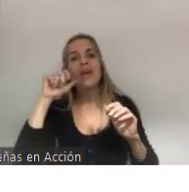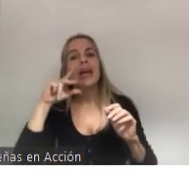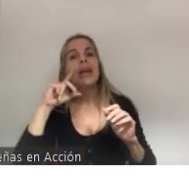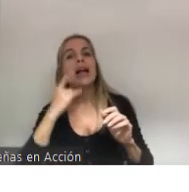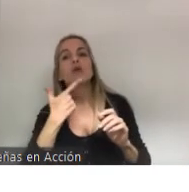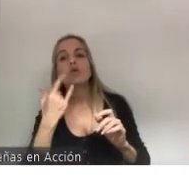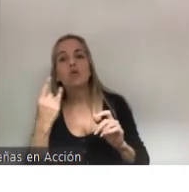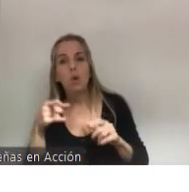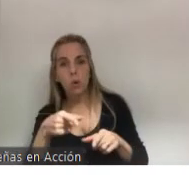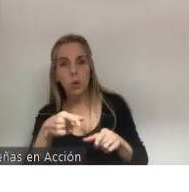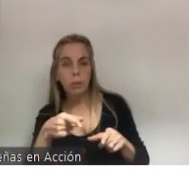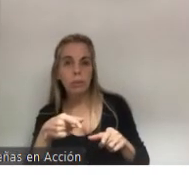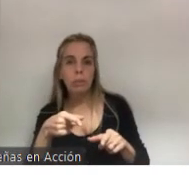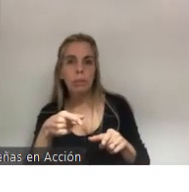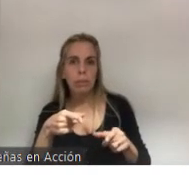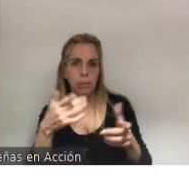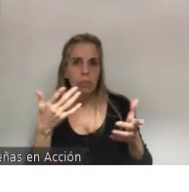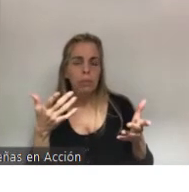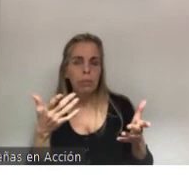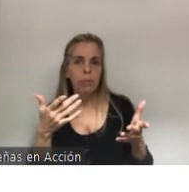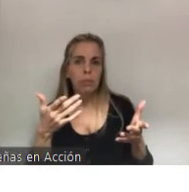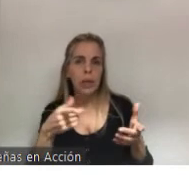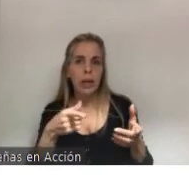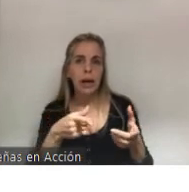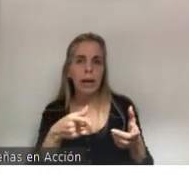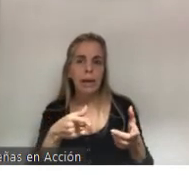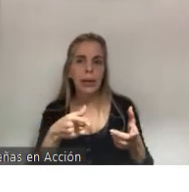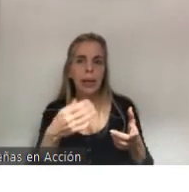Bienal Sur will have